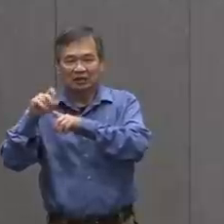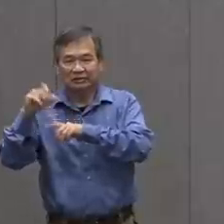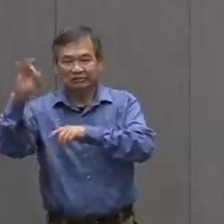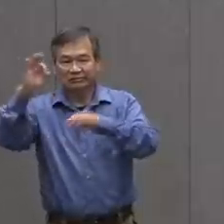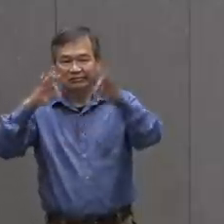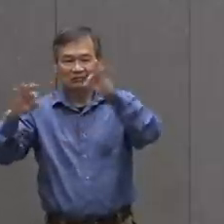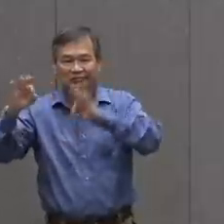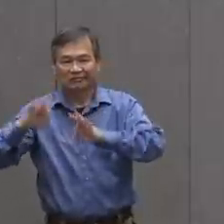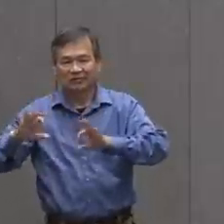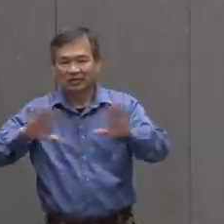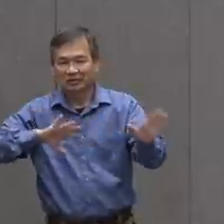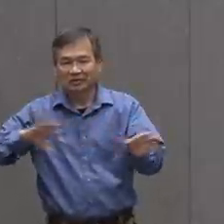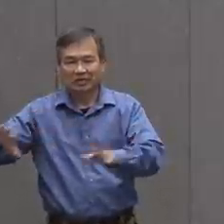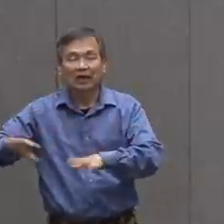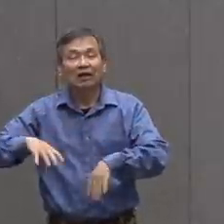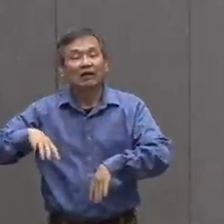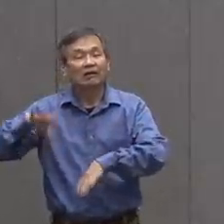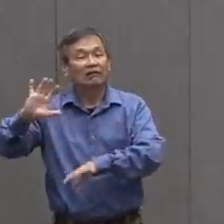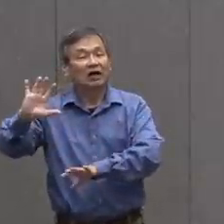7